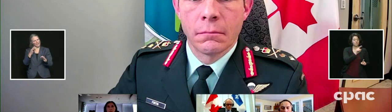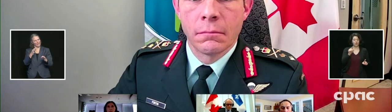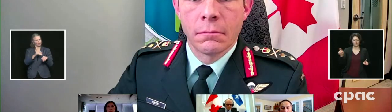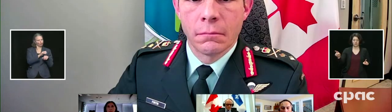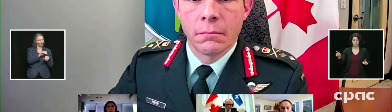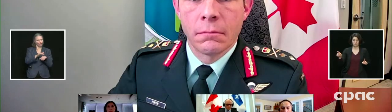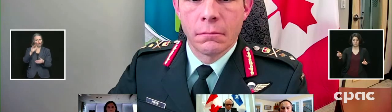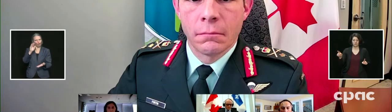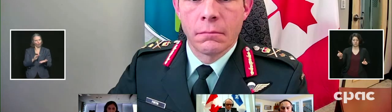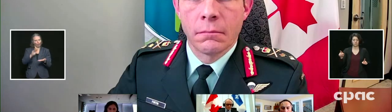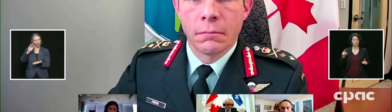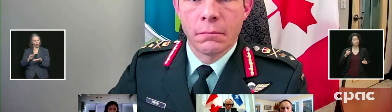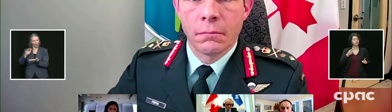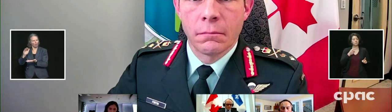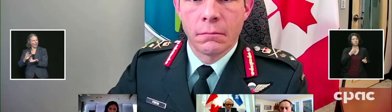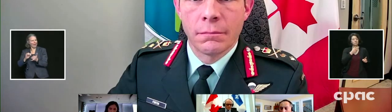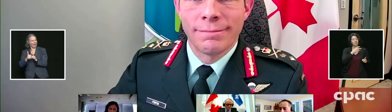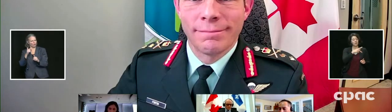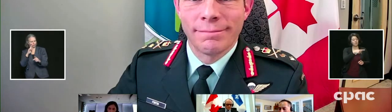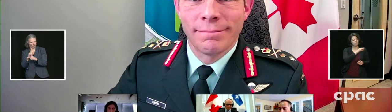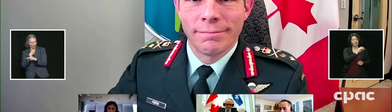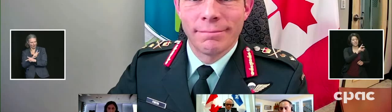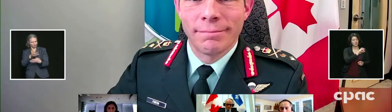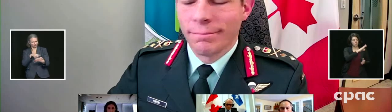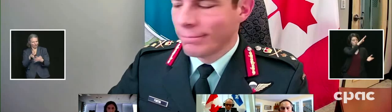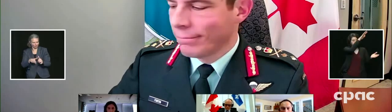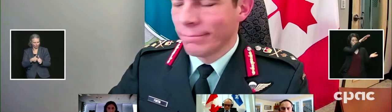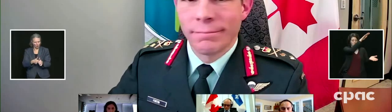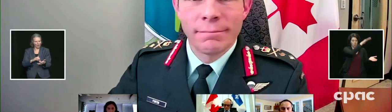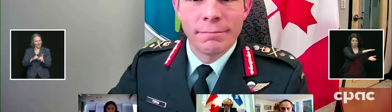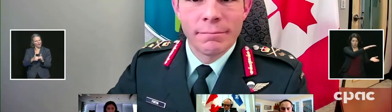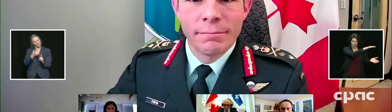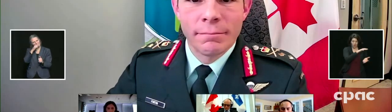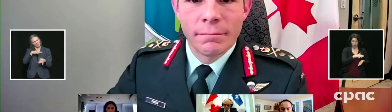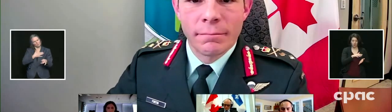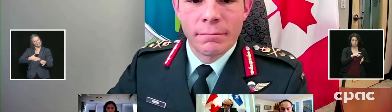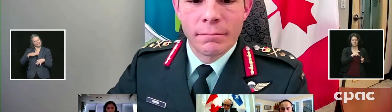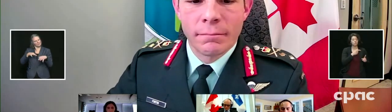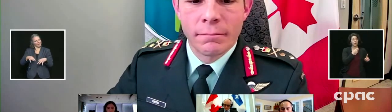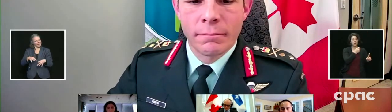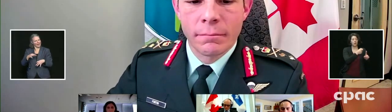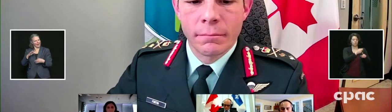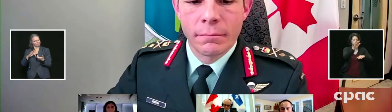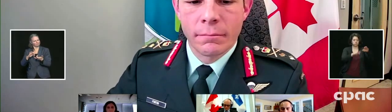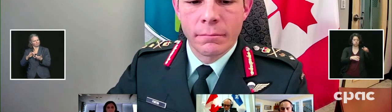gets less? Can you just break that down for us, please?